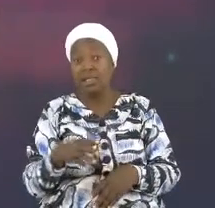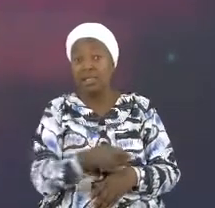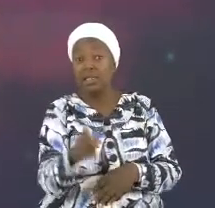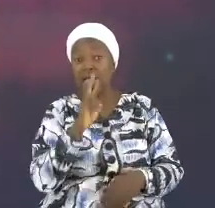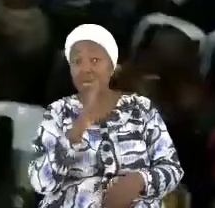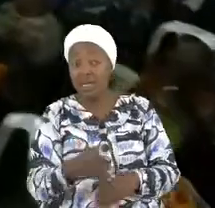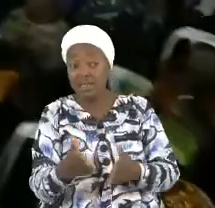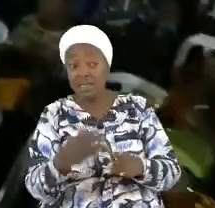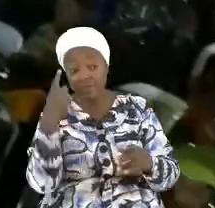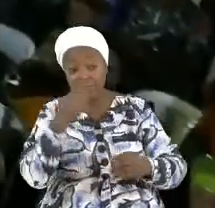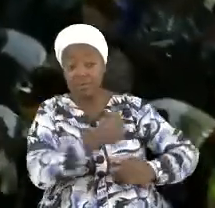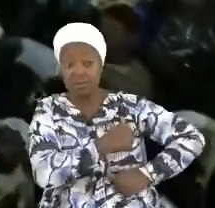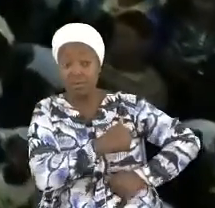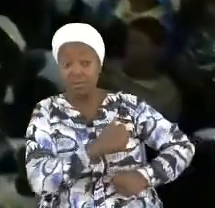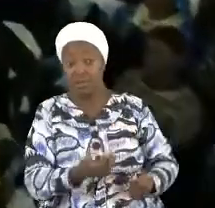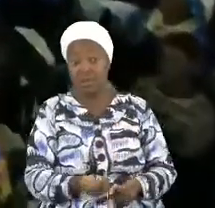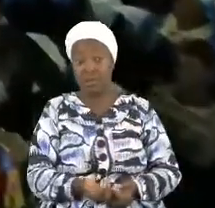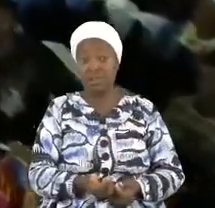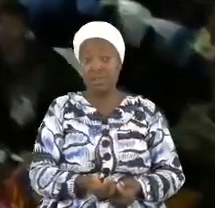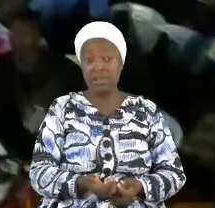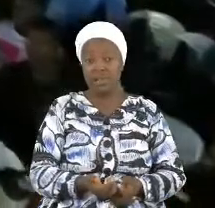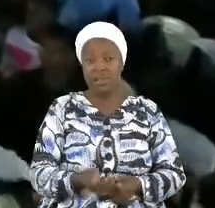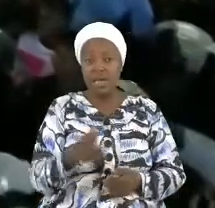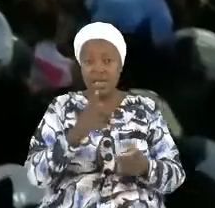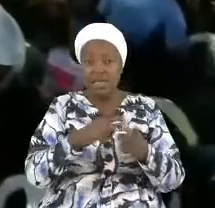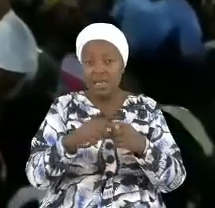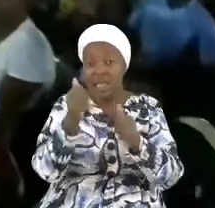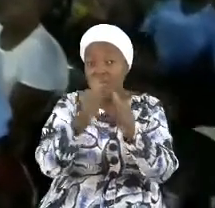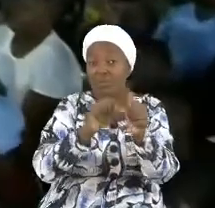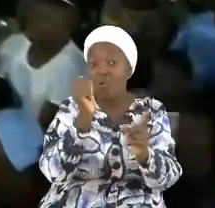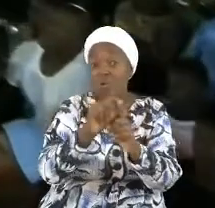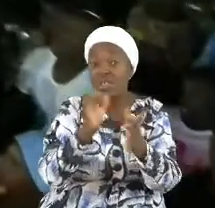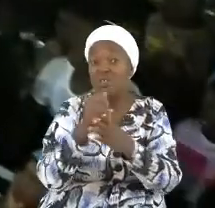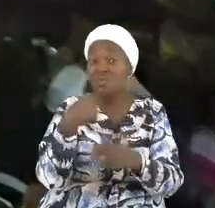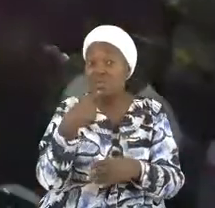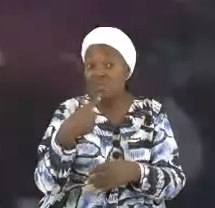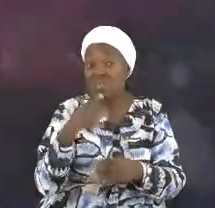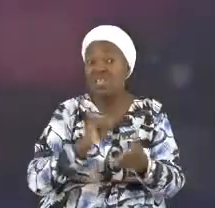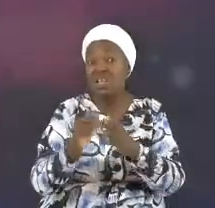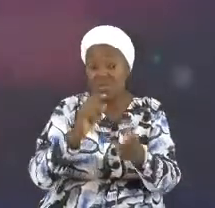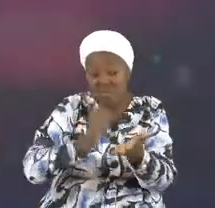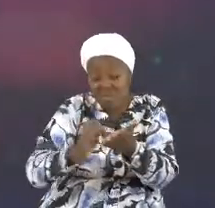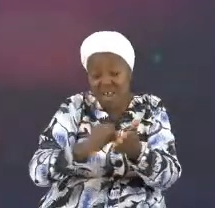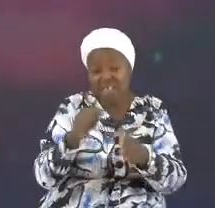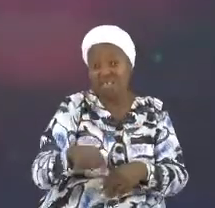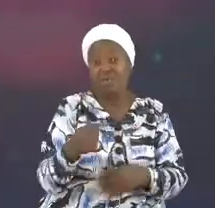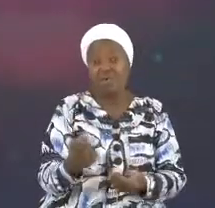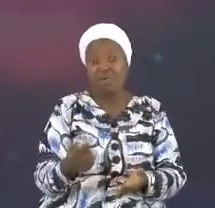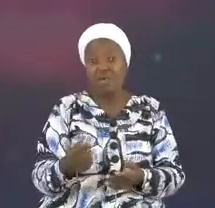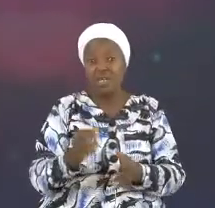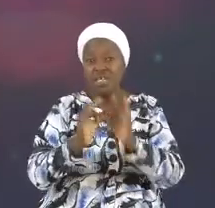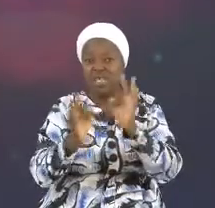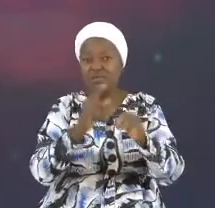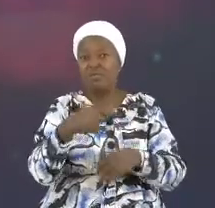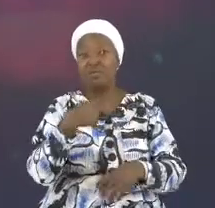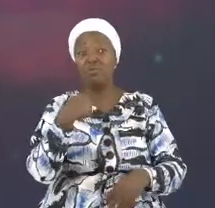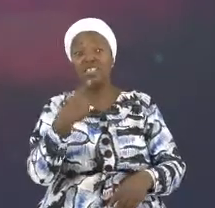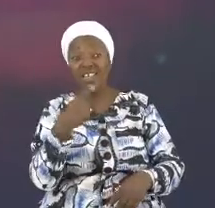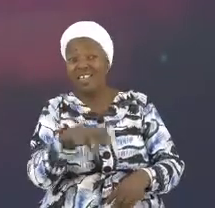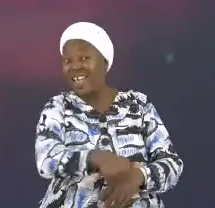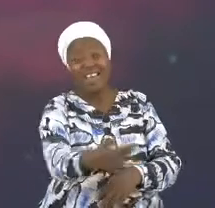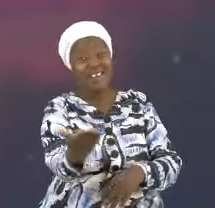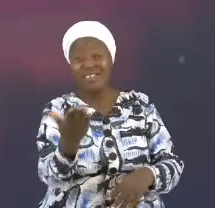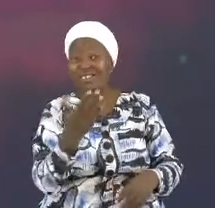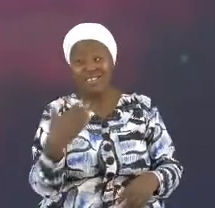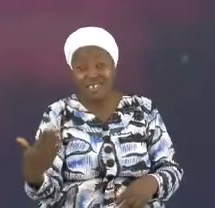security. And every word you speak, they note down. If you say anything